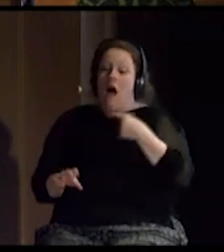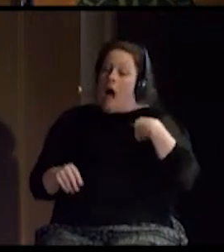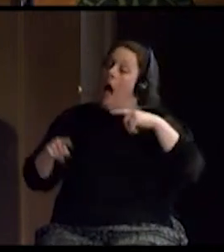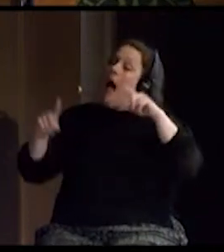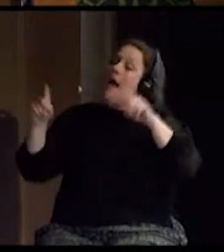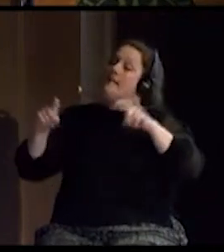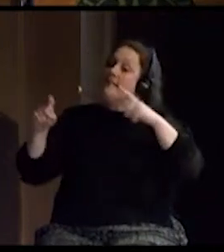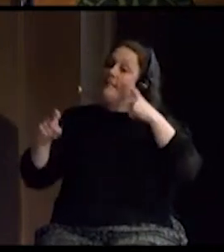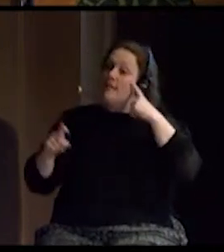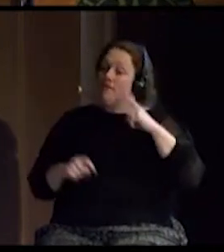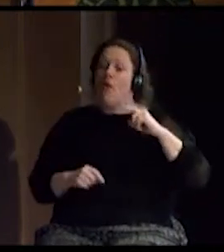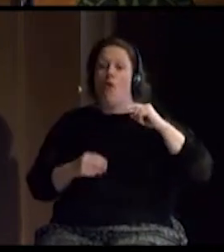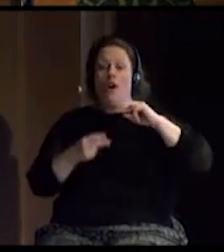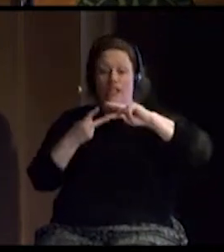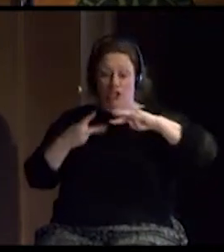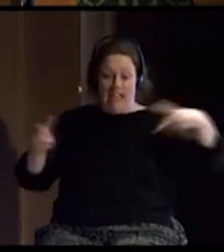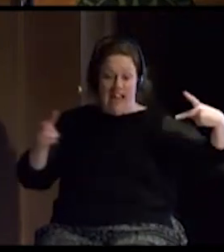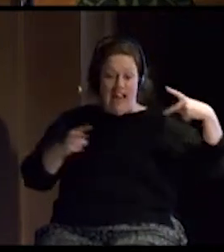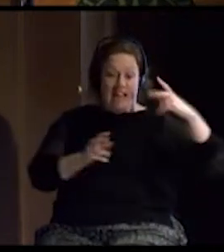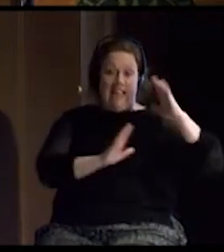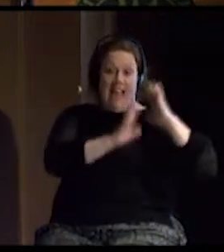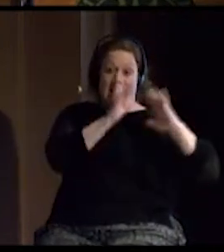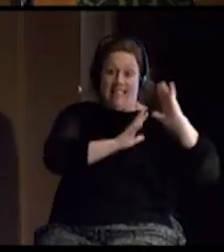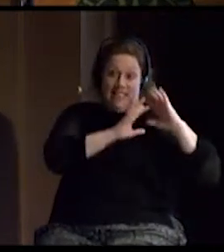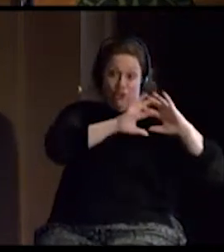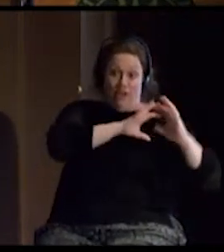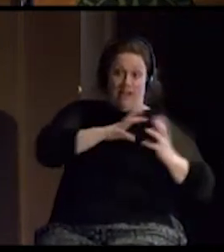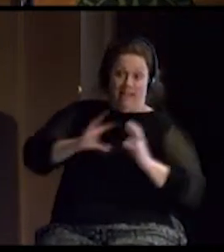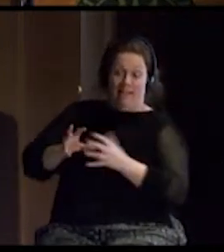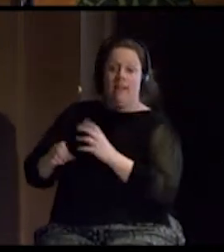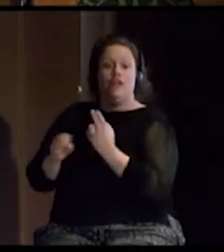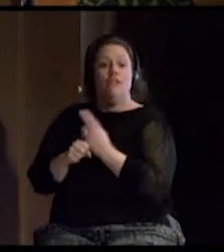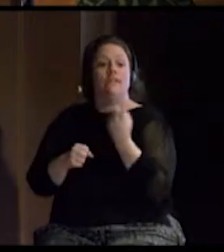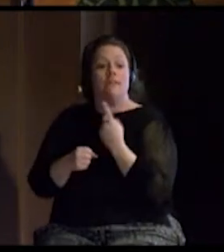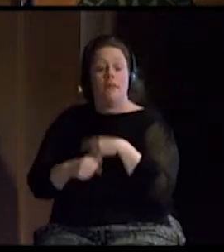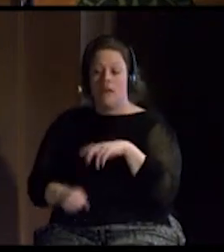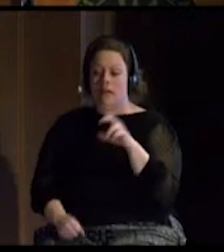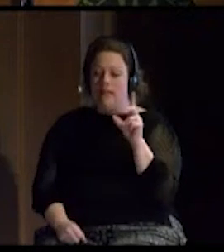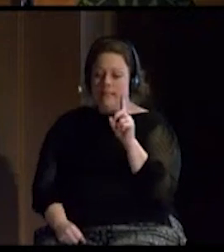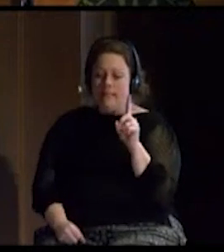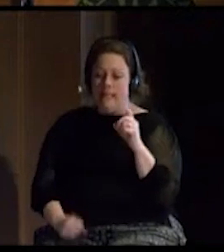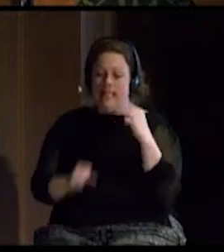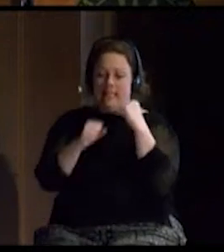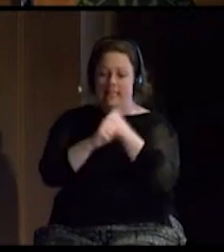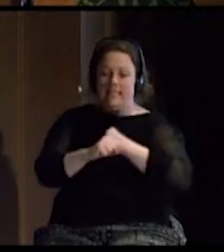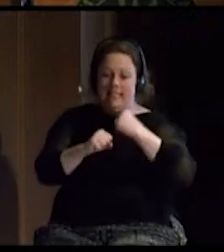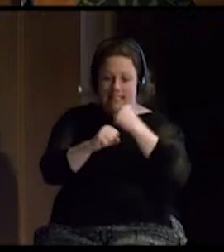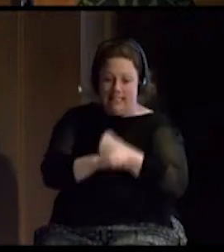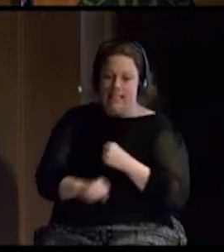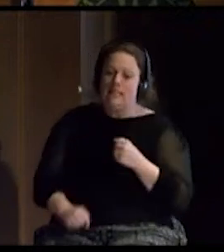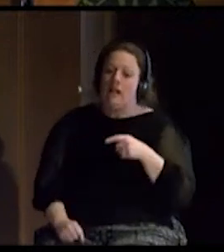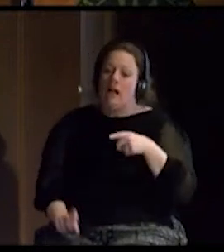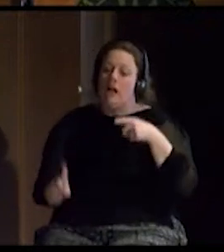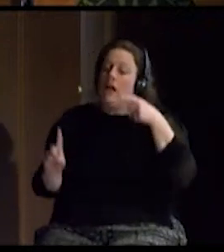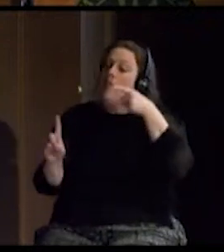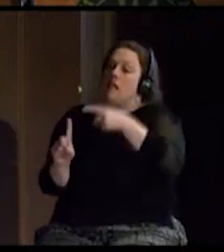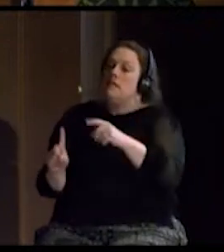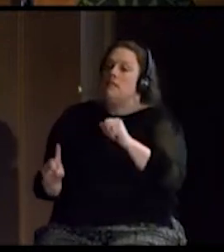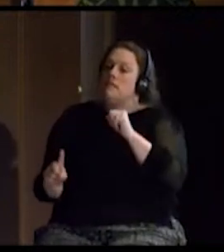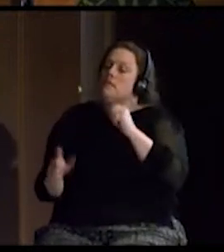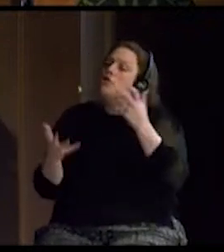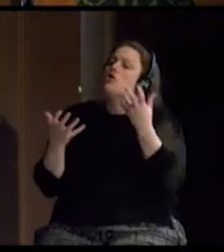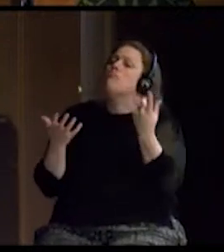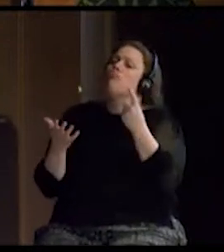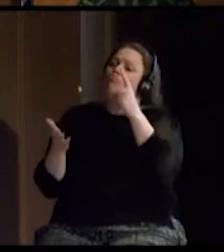genetic ancestry from other introduced lineages using something called D-statistics. And this is essentially to